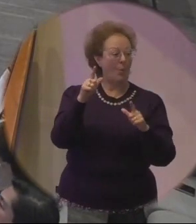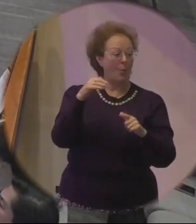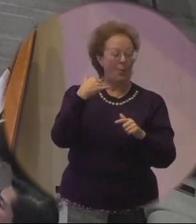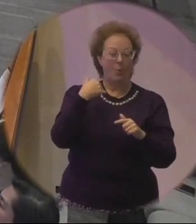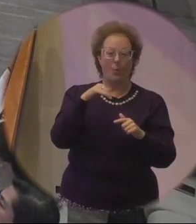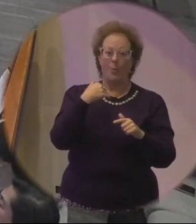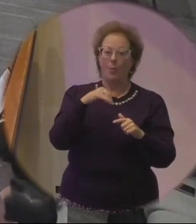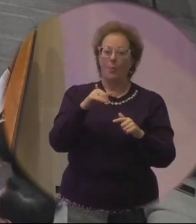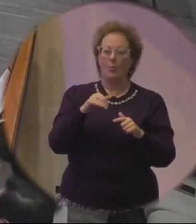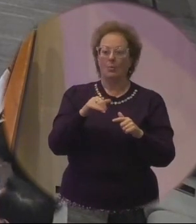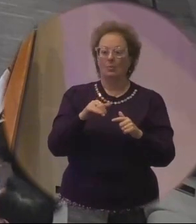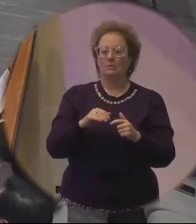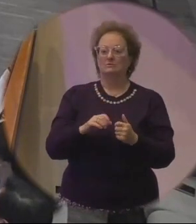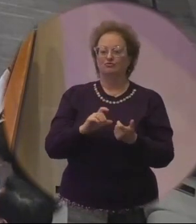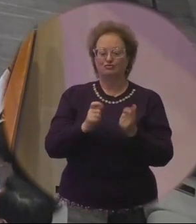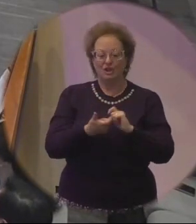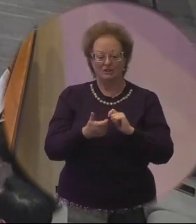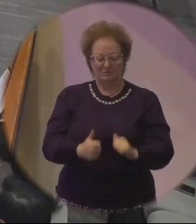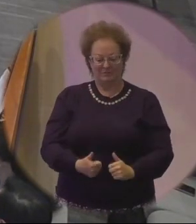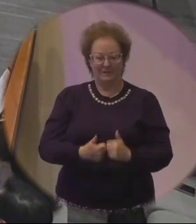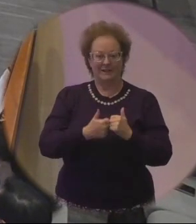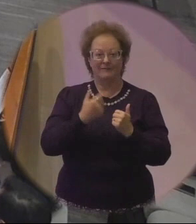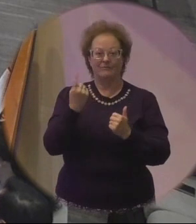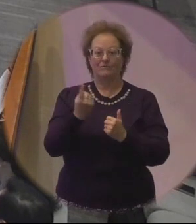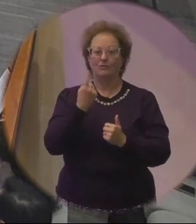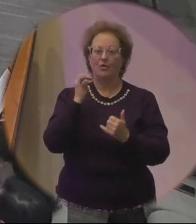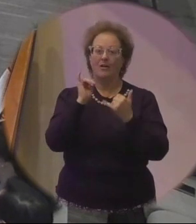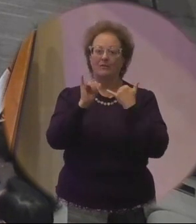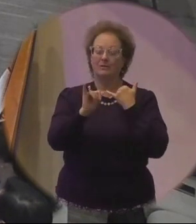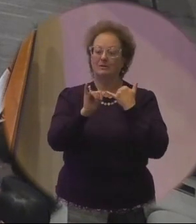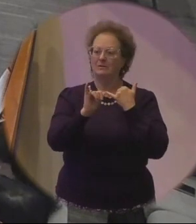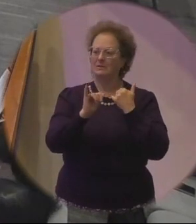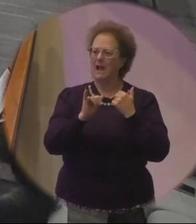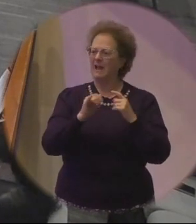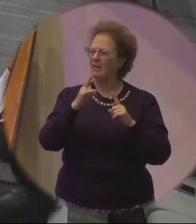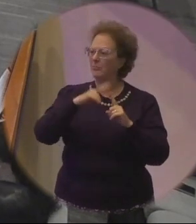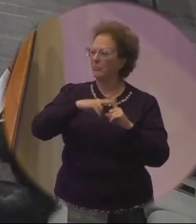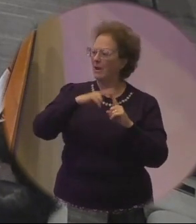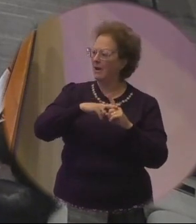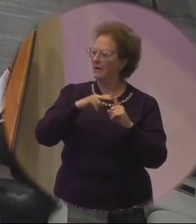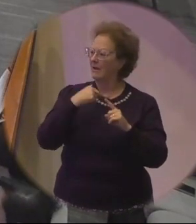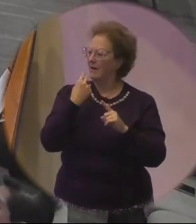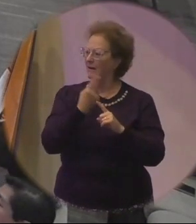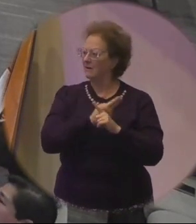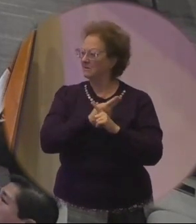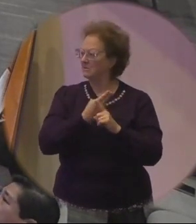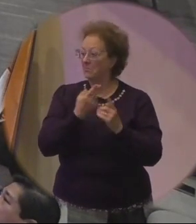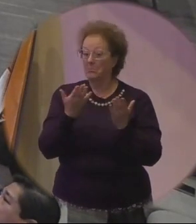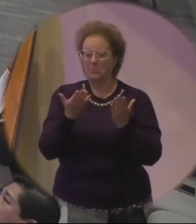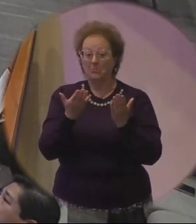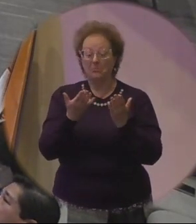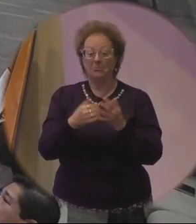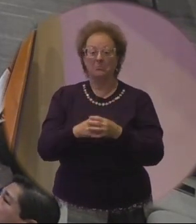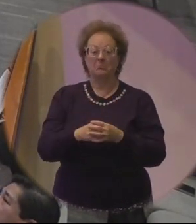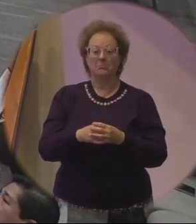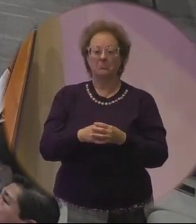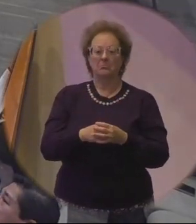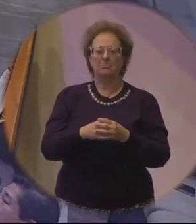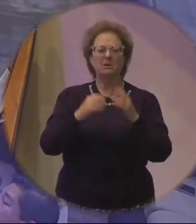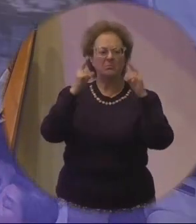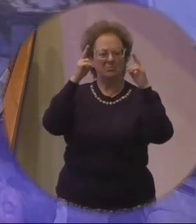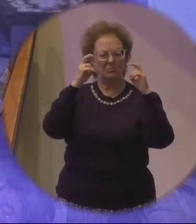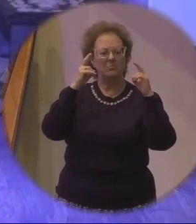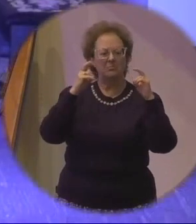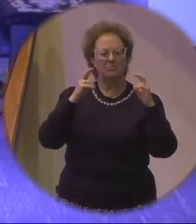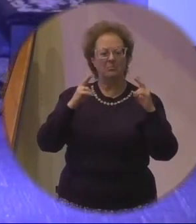forever. That's what we're going to look at today and see how does that apply to our lives today. What I want to do with you is go through this gospel account in John, kind of